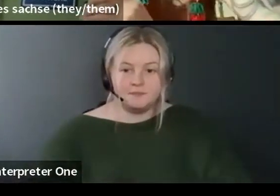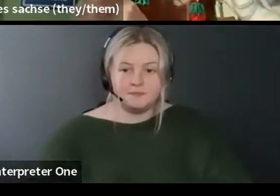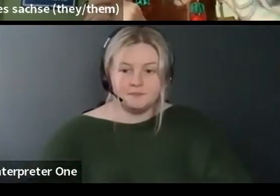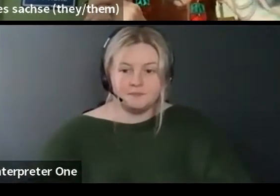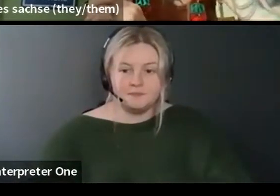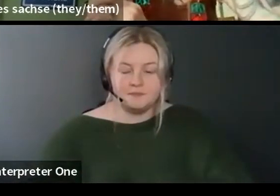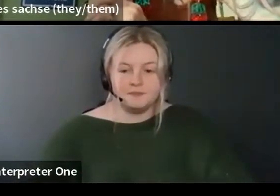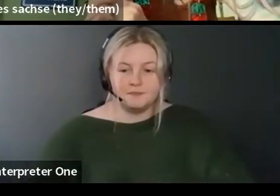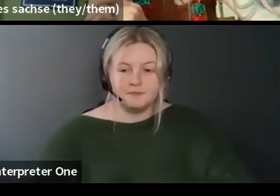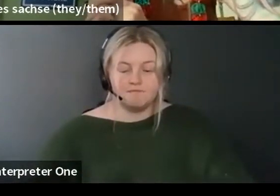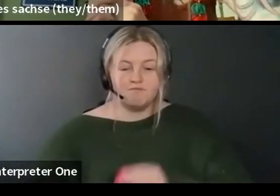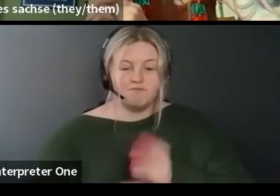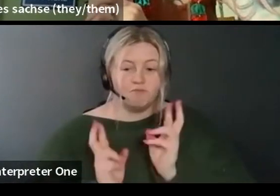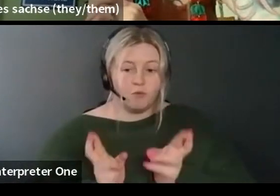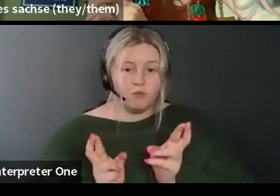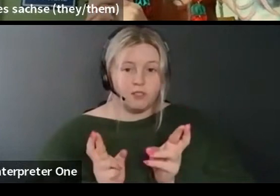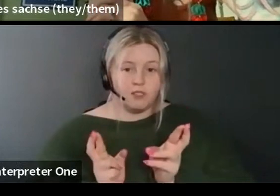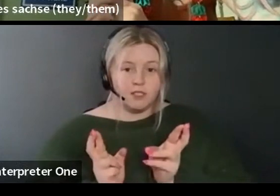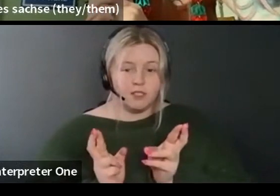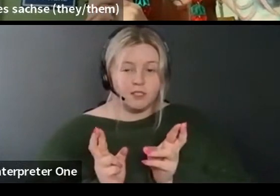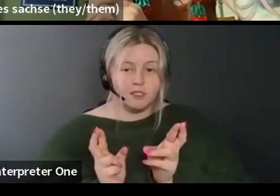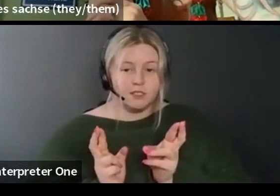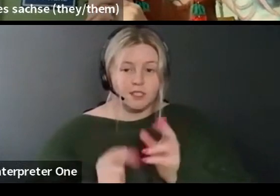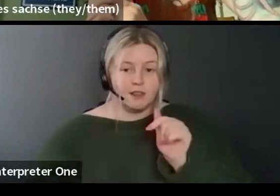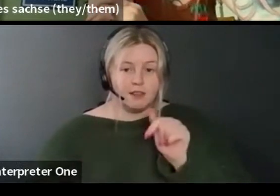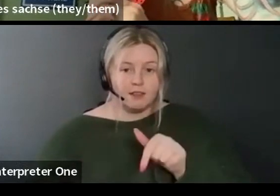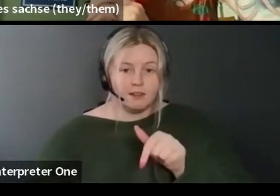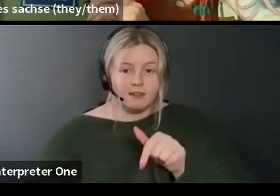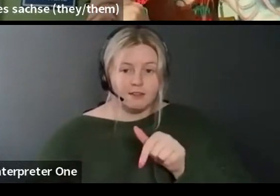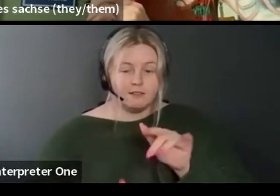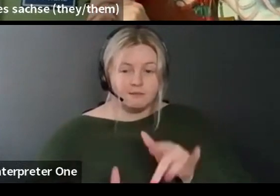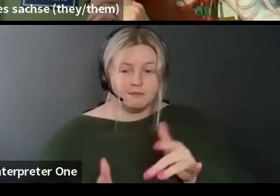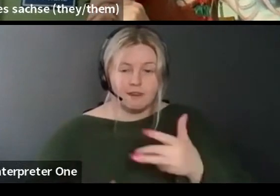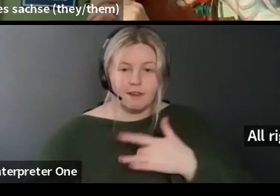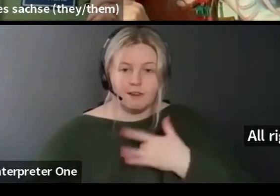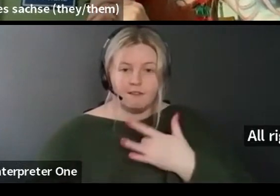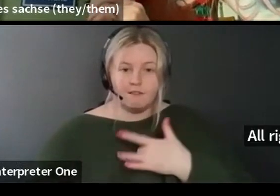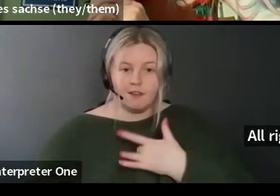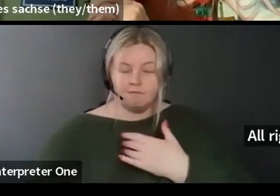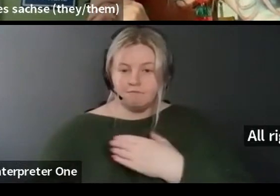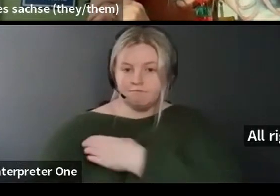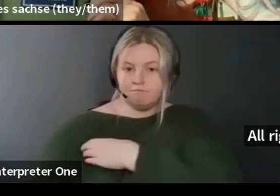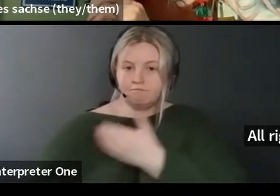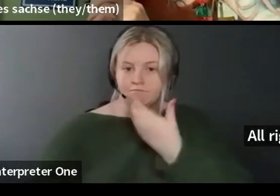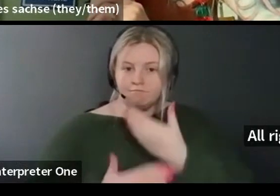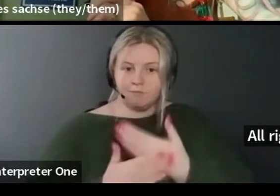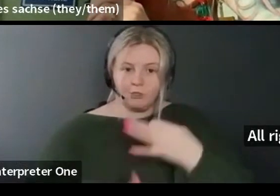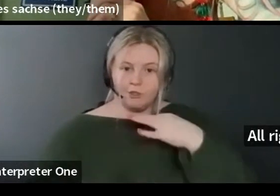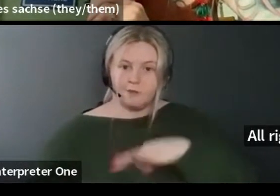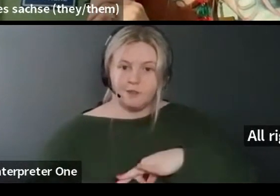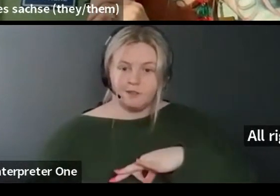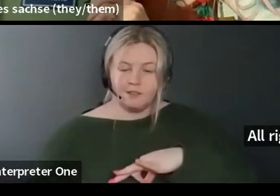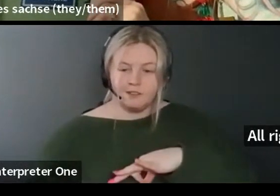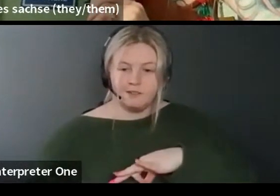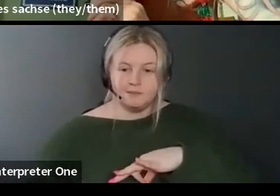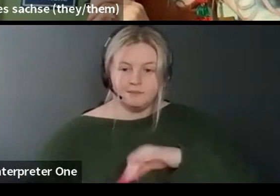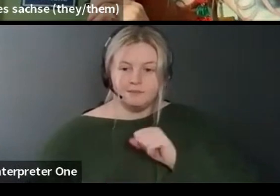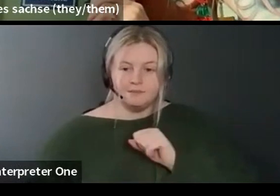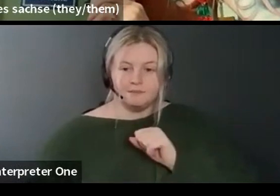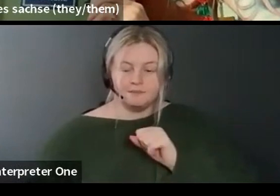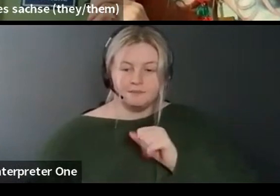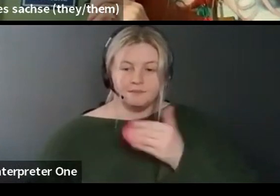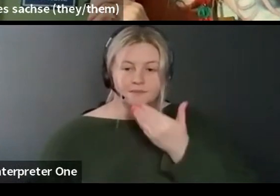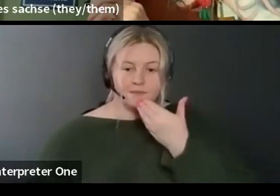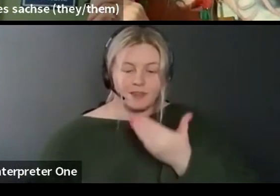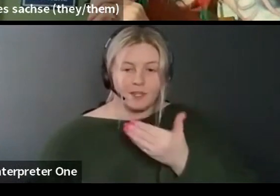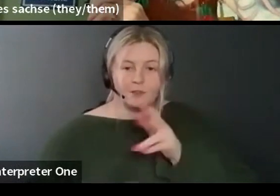I hope that this was as powerful a resource for you as it was for me. Big thank you again